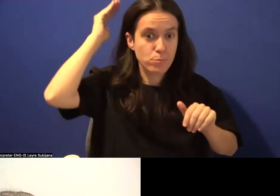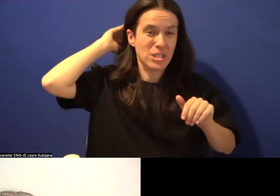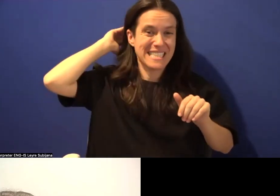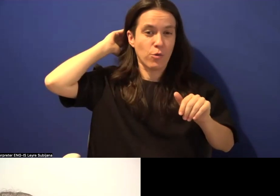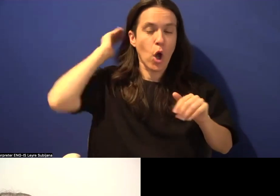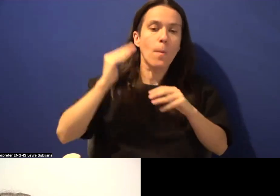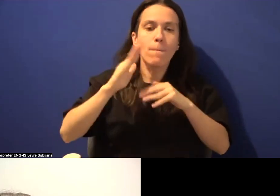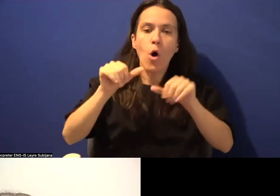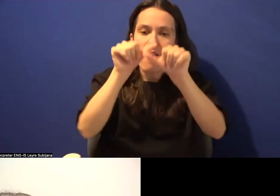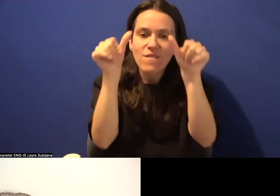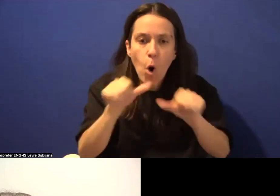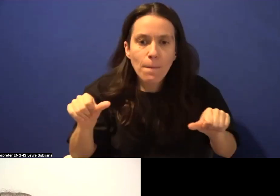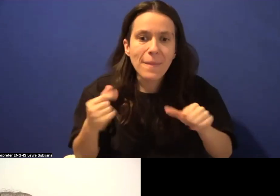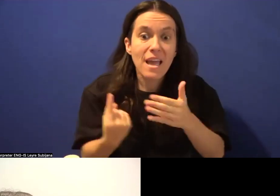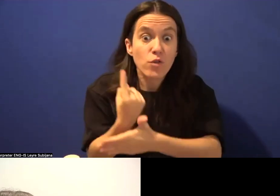frequency and then